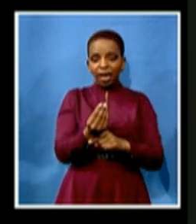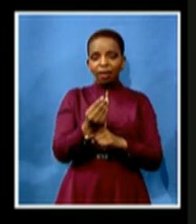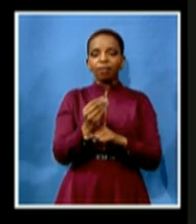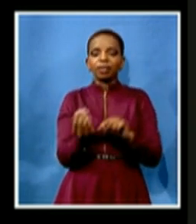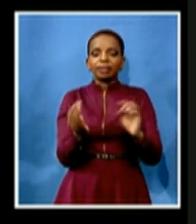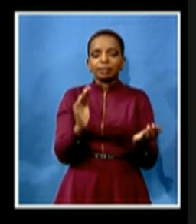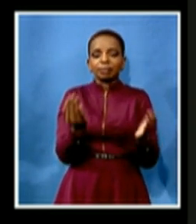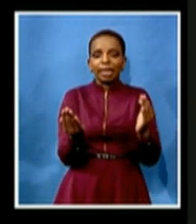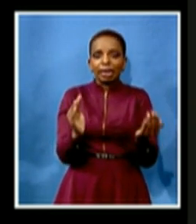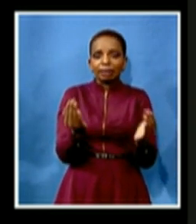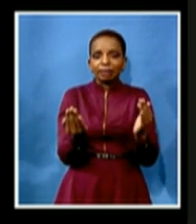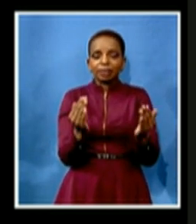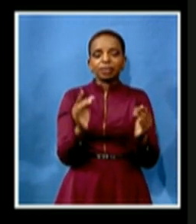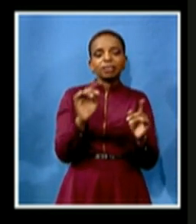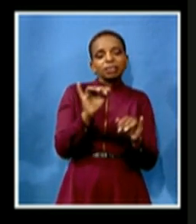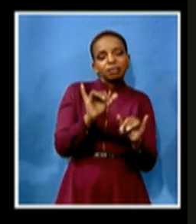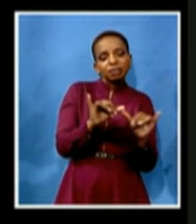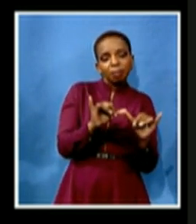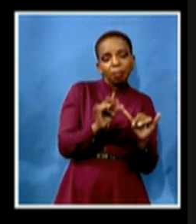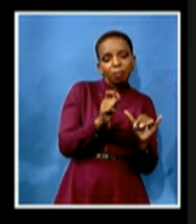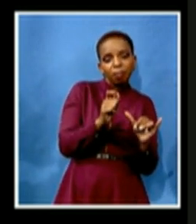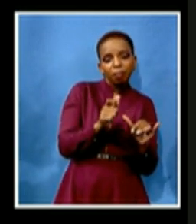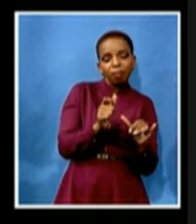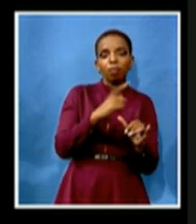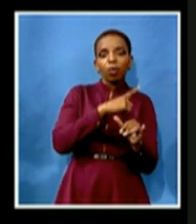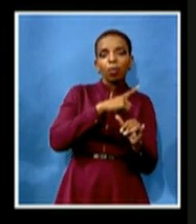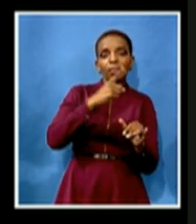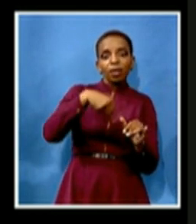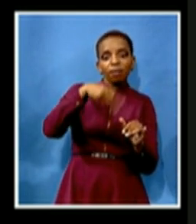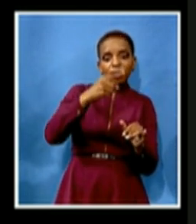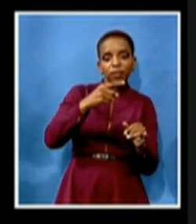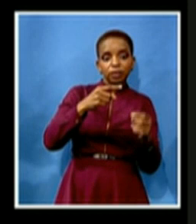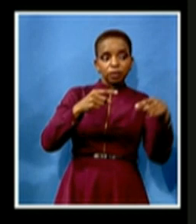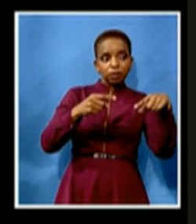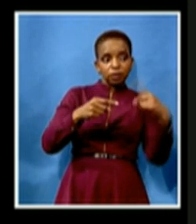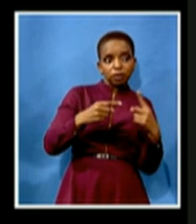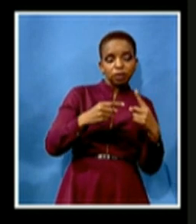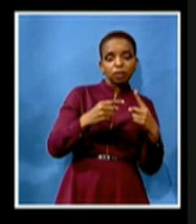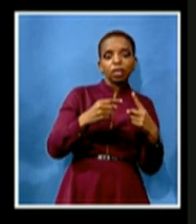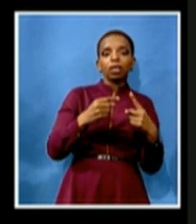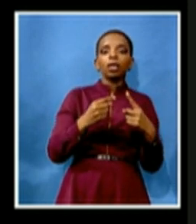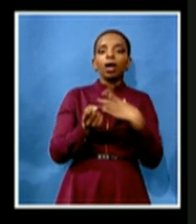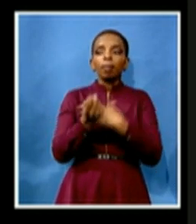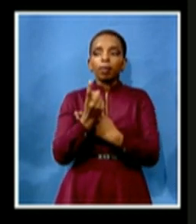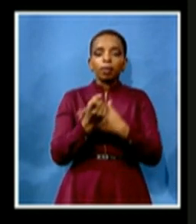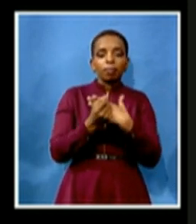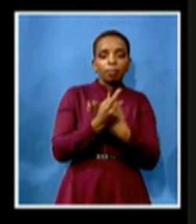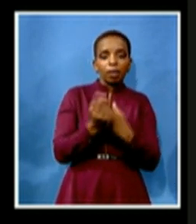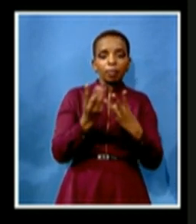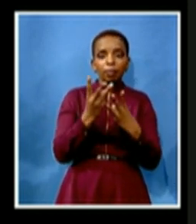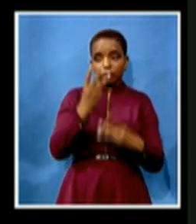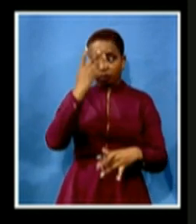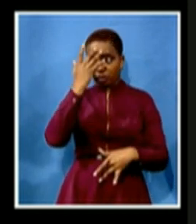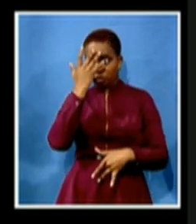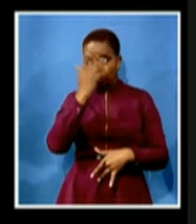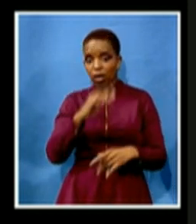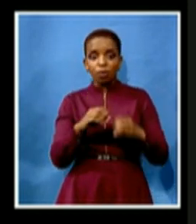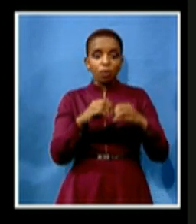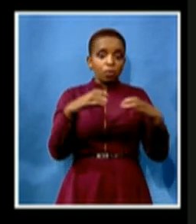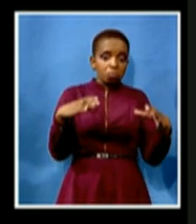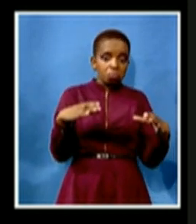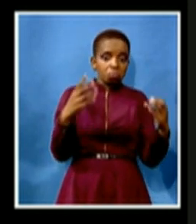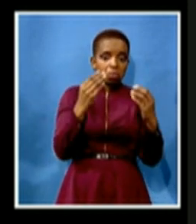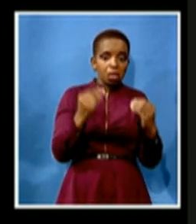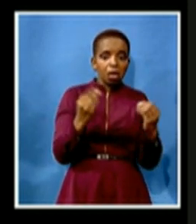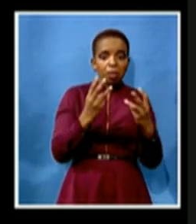infection, and then also they've got the highest population. The level or the levels of poverty are